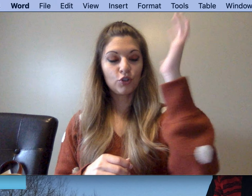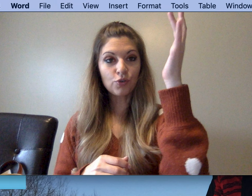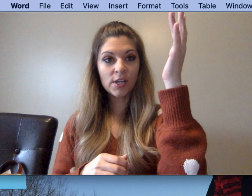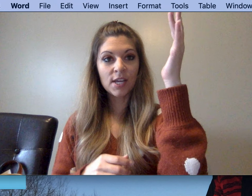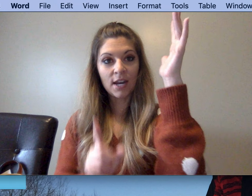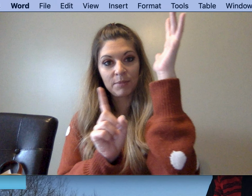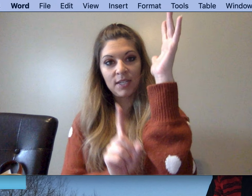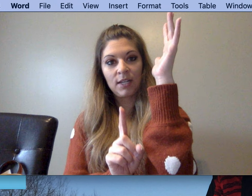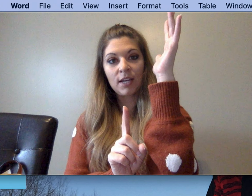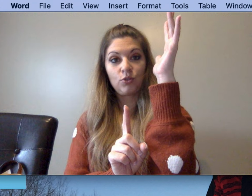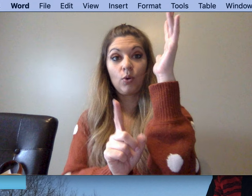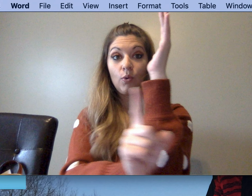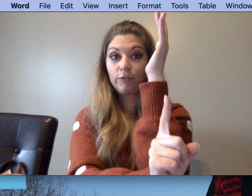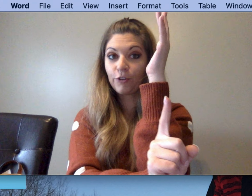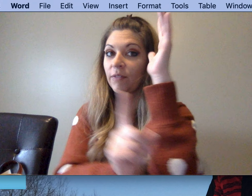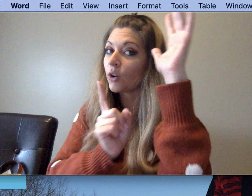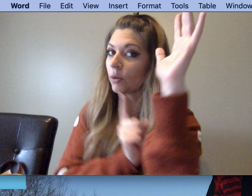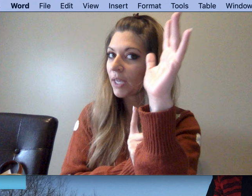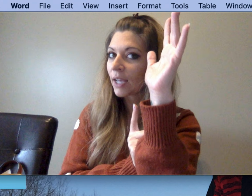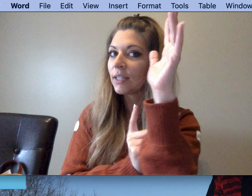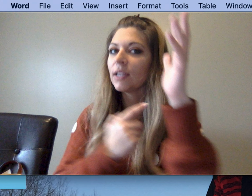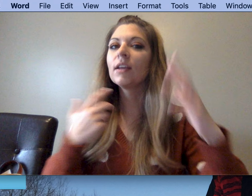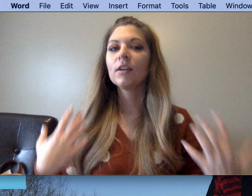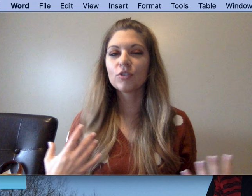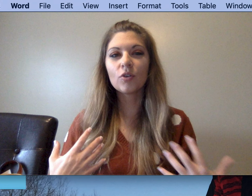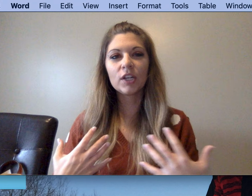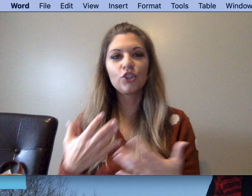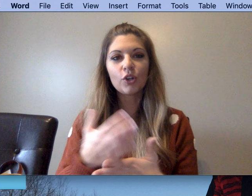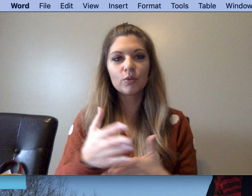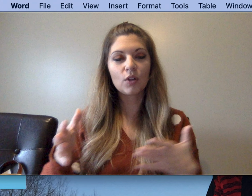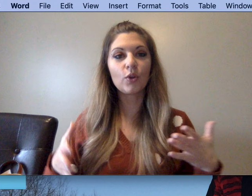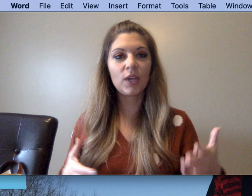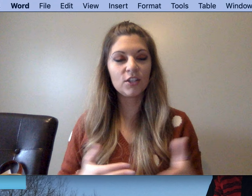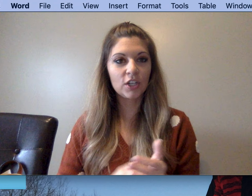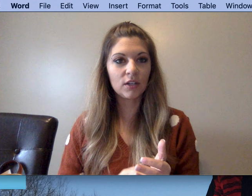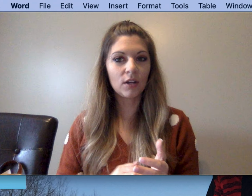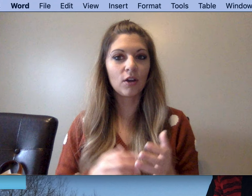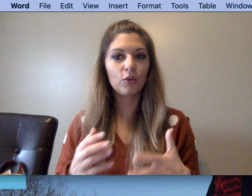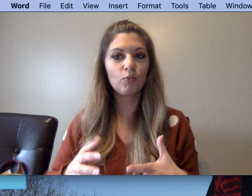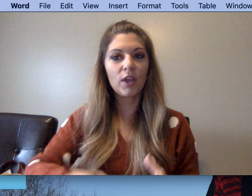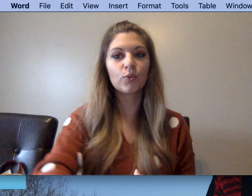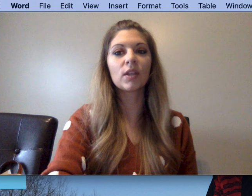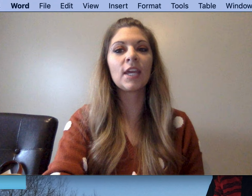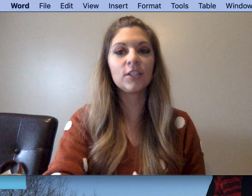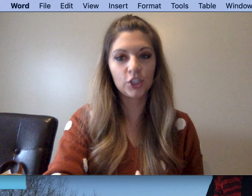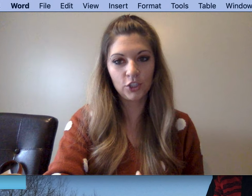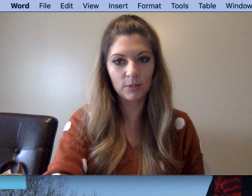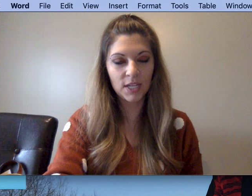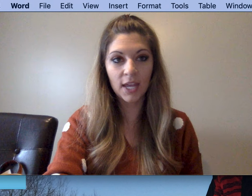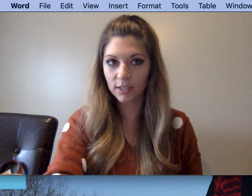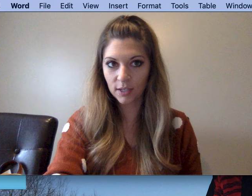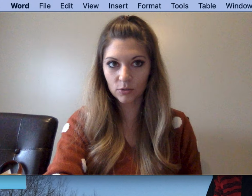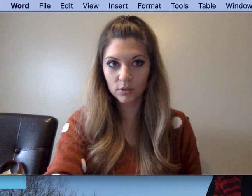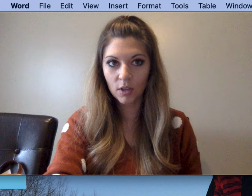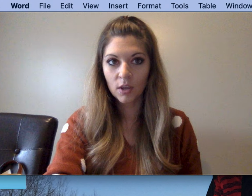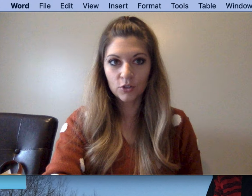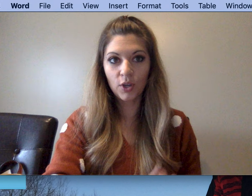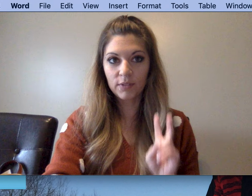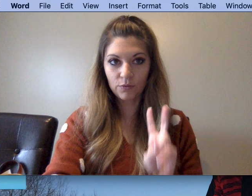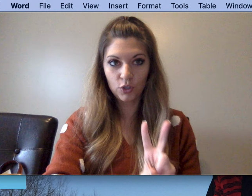there's a tree and I'm standing next to it or in front of it or behind it. So it shows location in relationship to anything